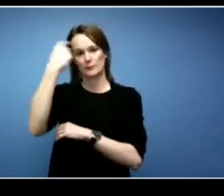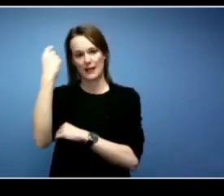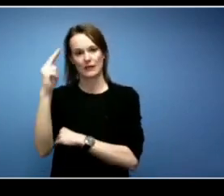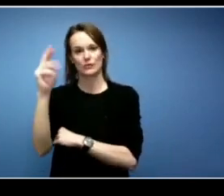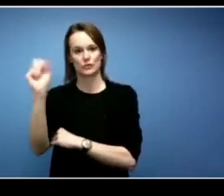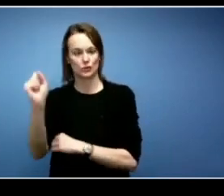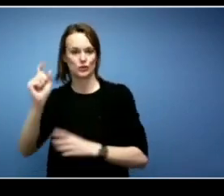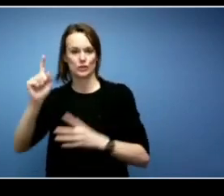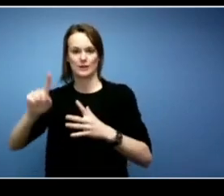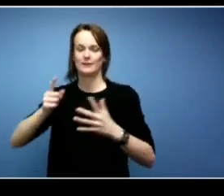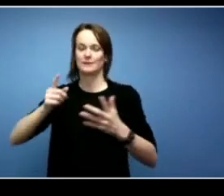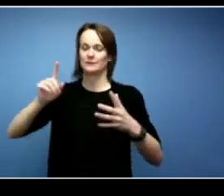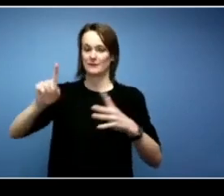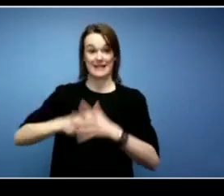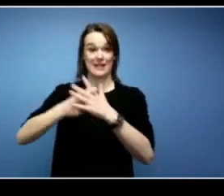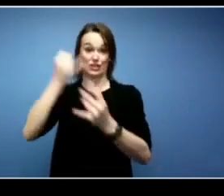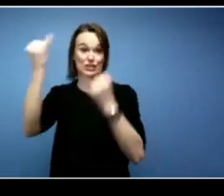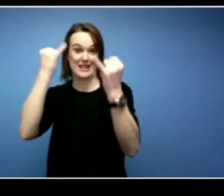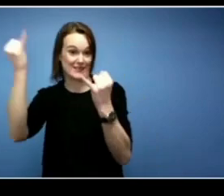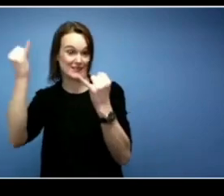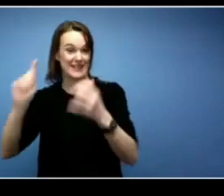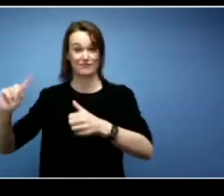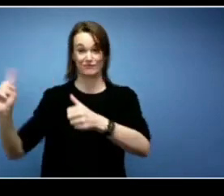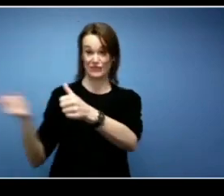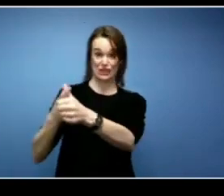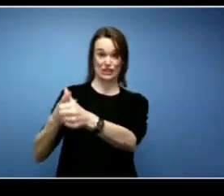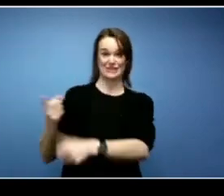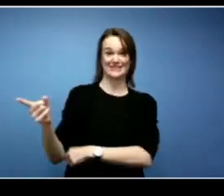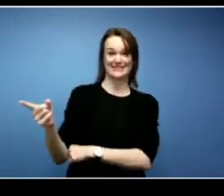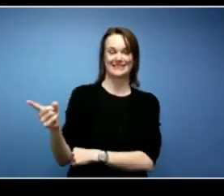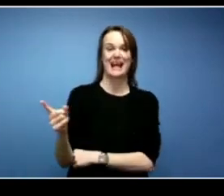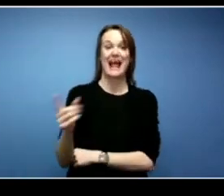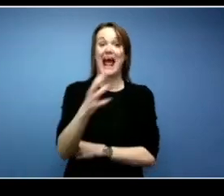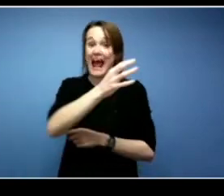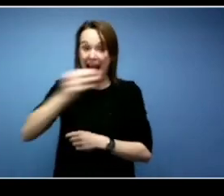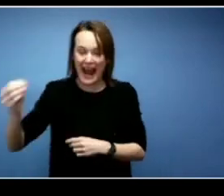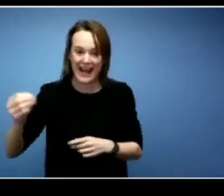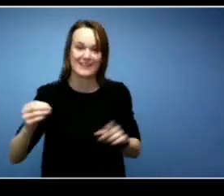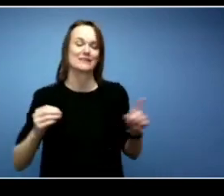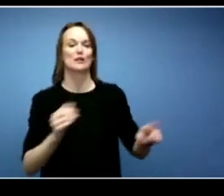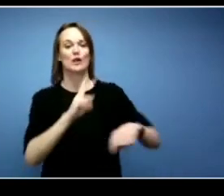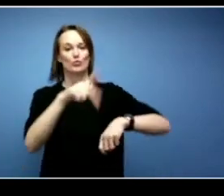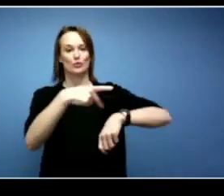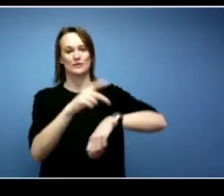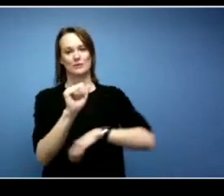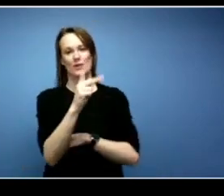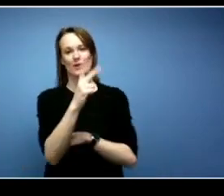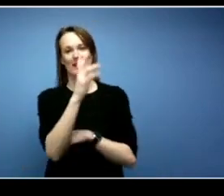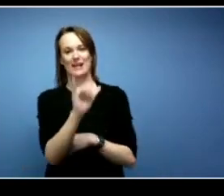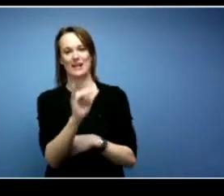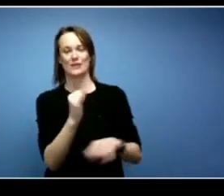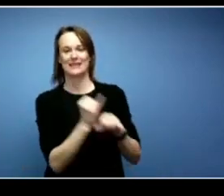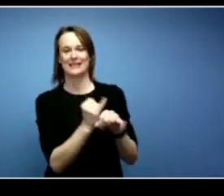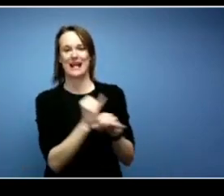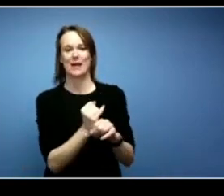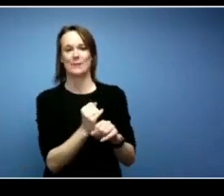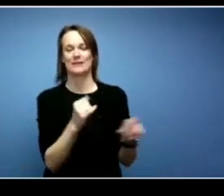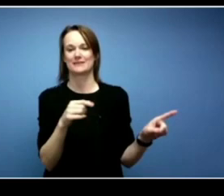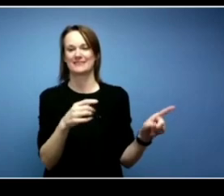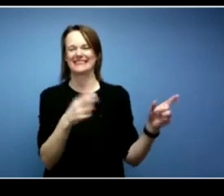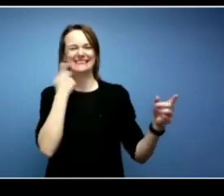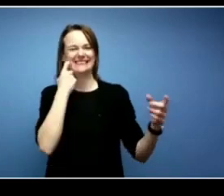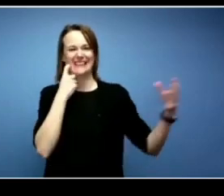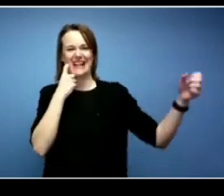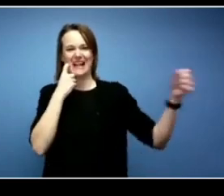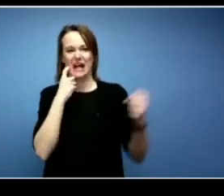at NSCC, and we also just announced that Augie Jones will be the new principal at our Akerley campus. These are two very senior